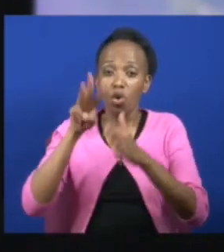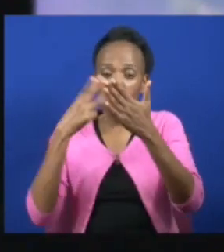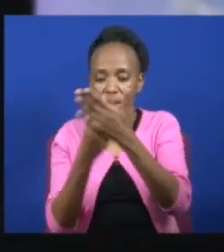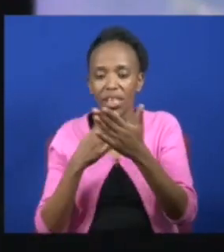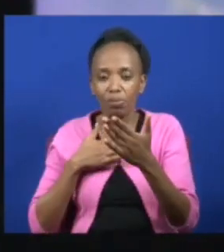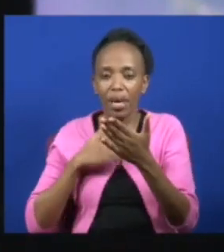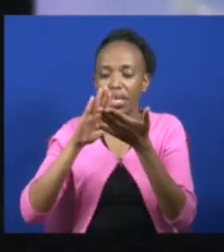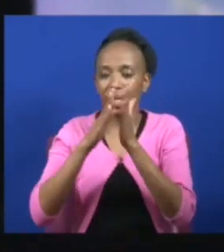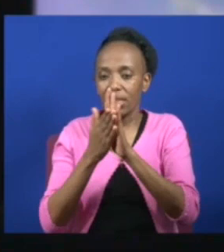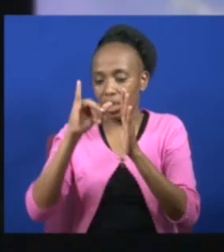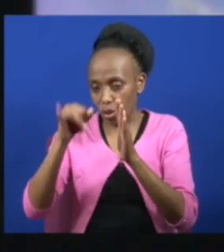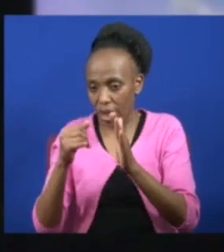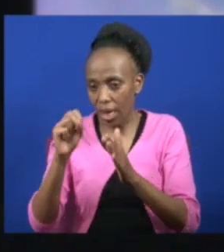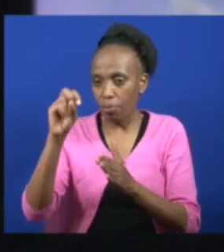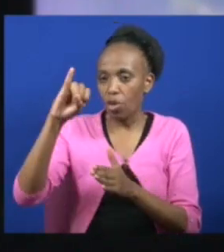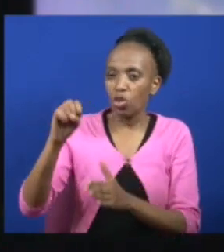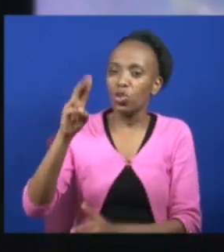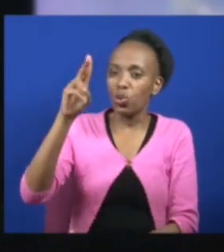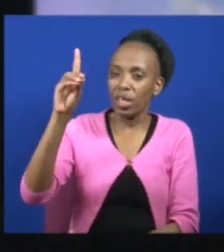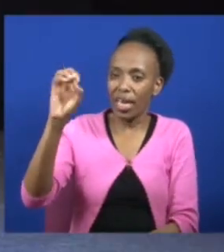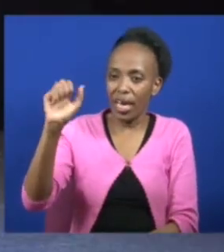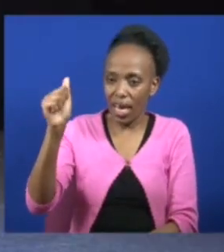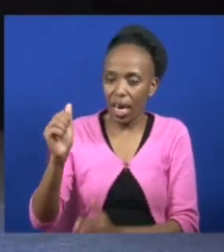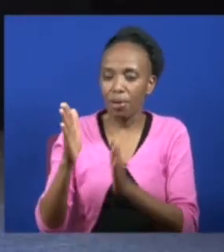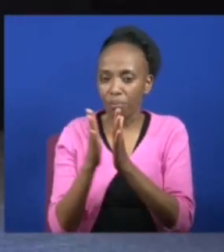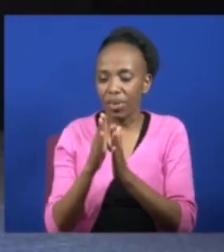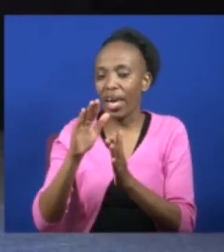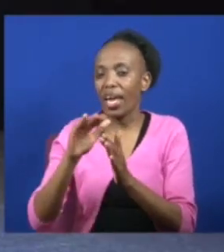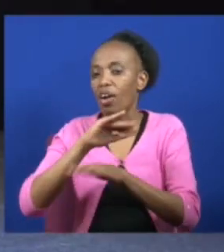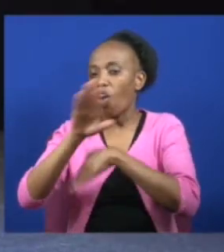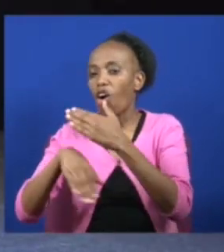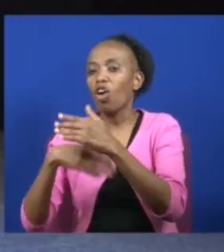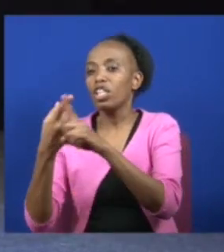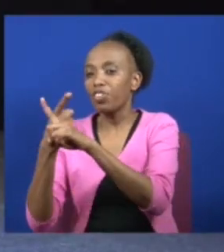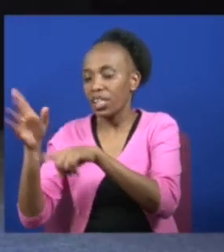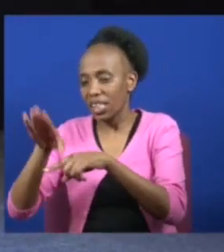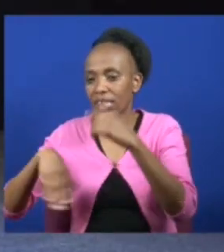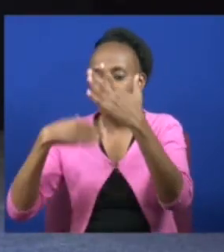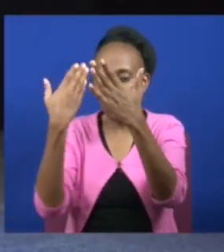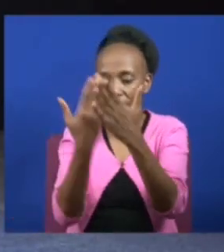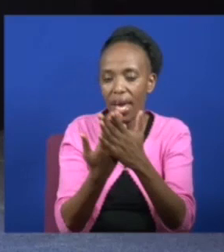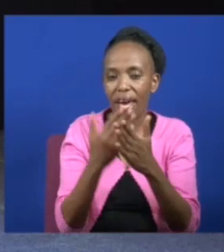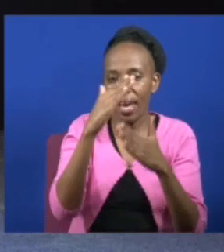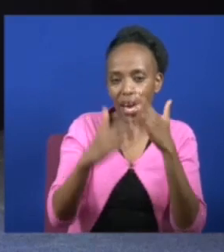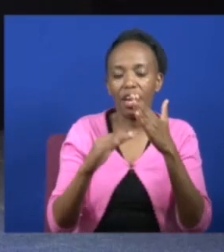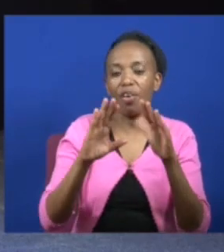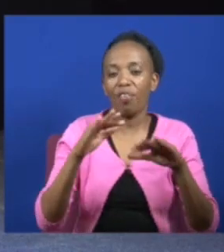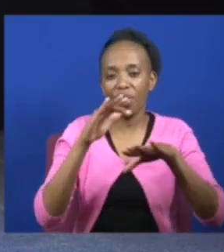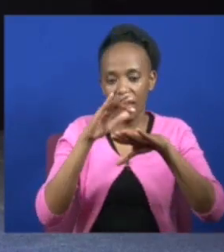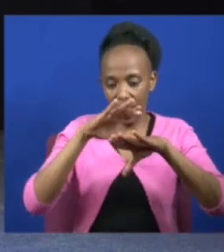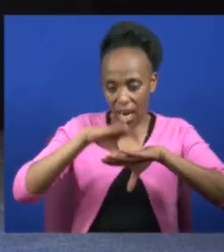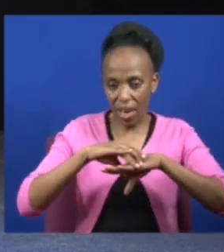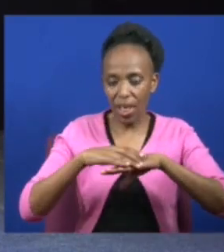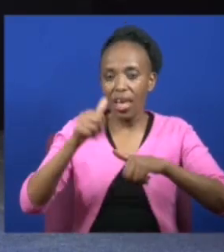in Jerusalem, in Judea, in Samaria, and to the ends of the earth." And Acts chapter